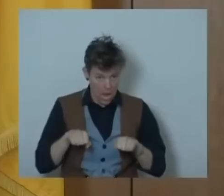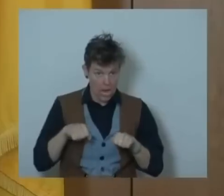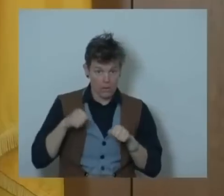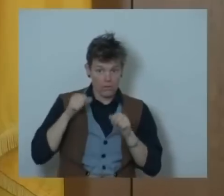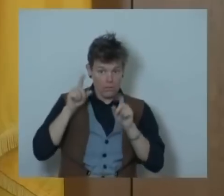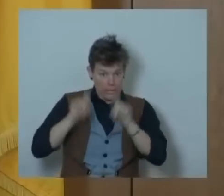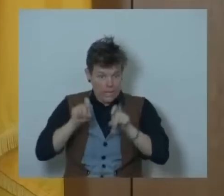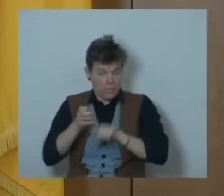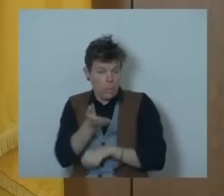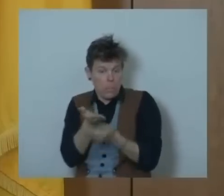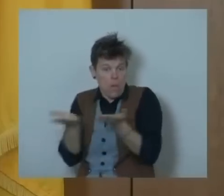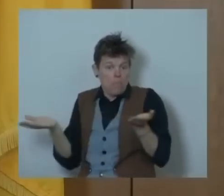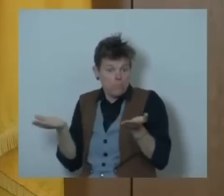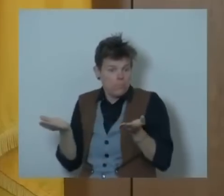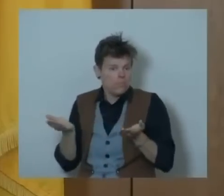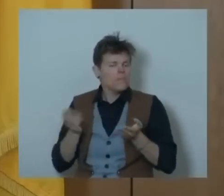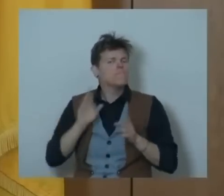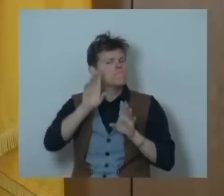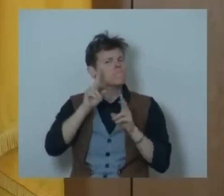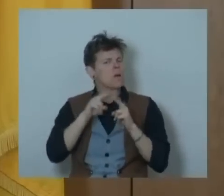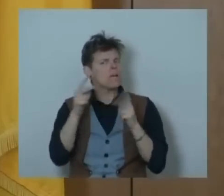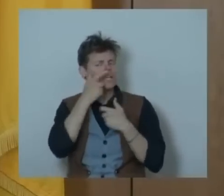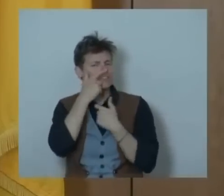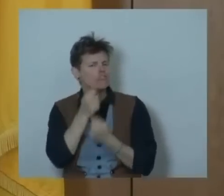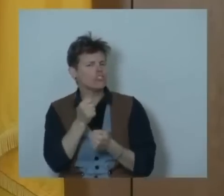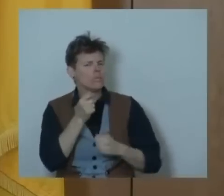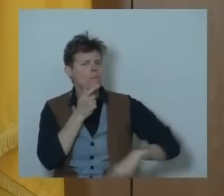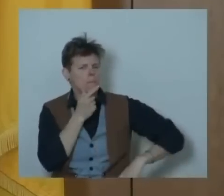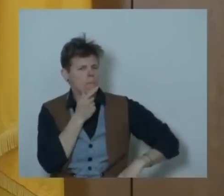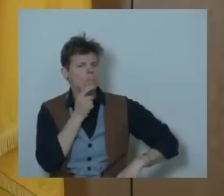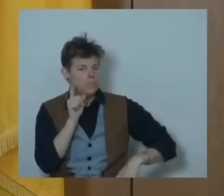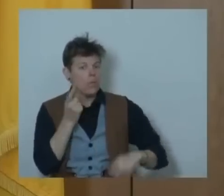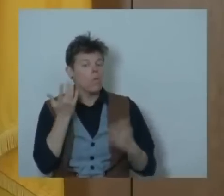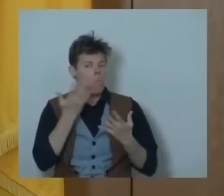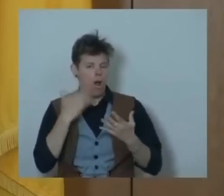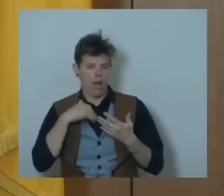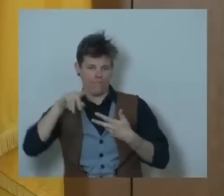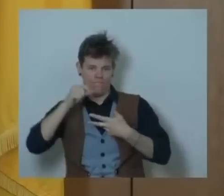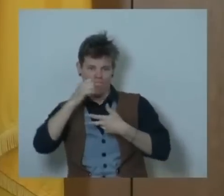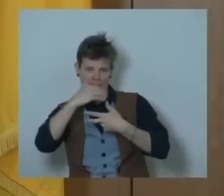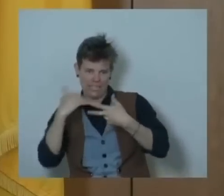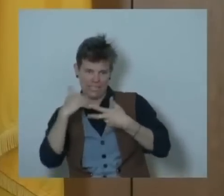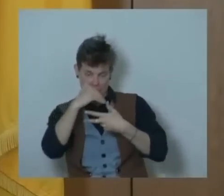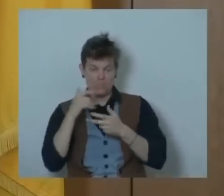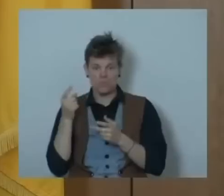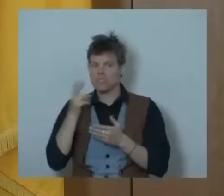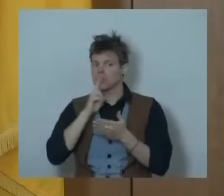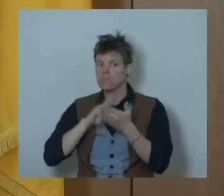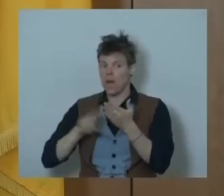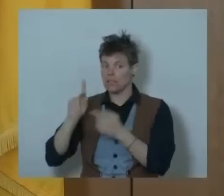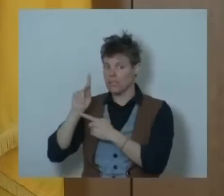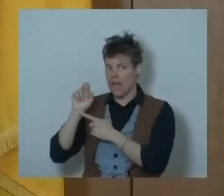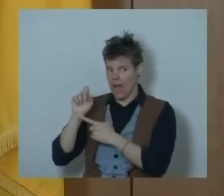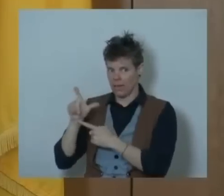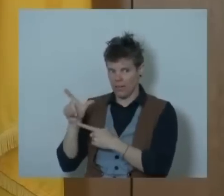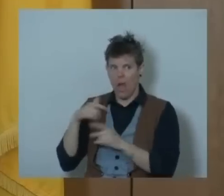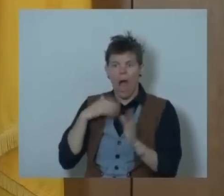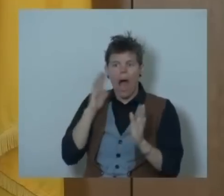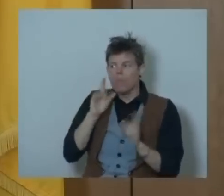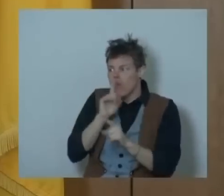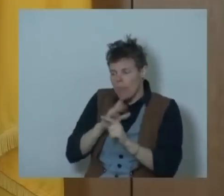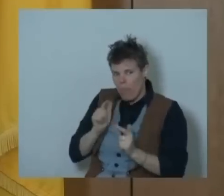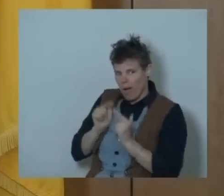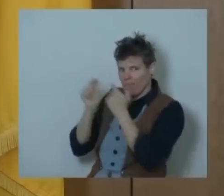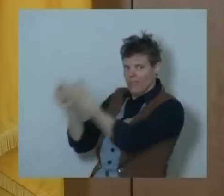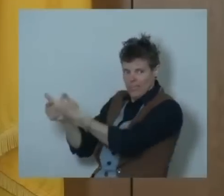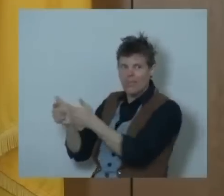is an interesting part of our phase-in that the Secretary mentioned, and I promise I'm going to give it over to you. We showed up, and